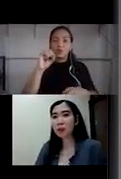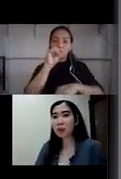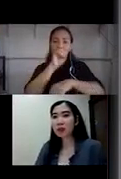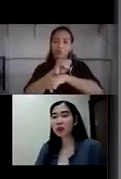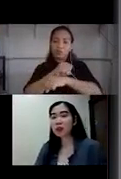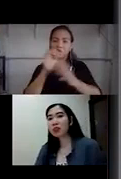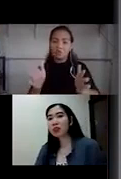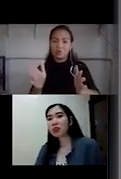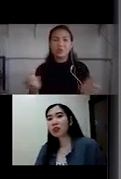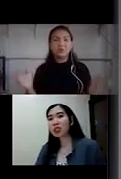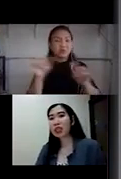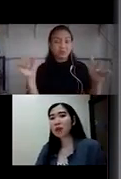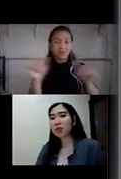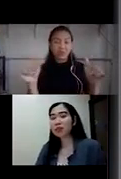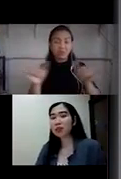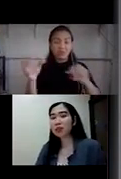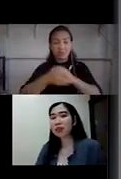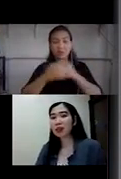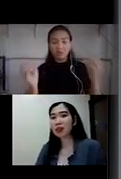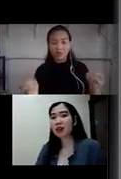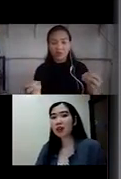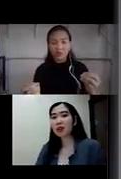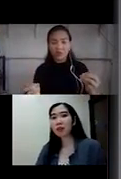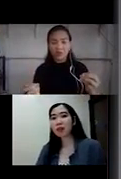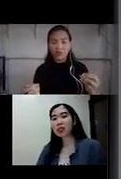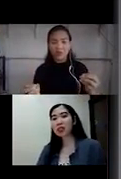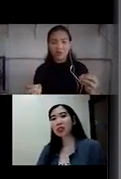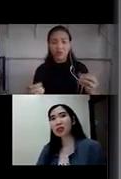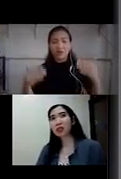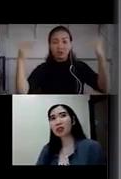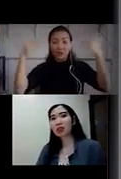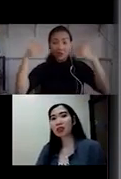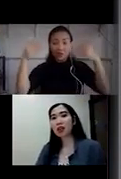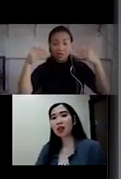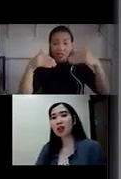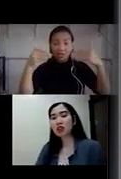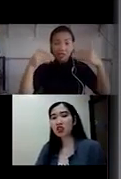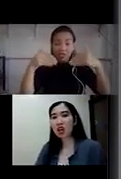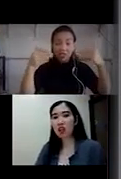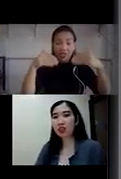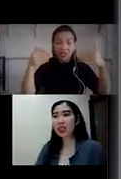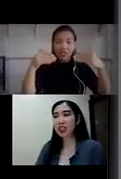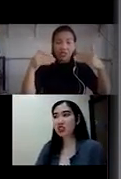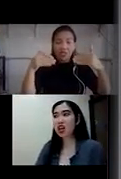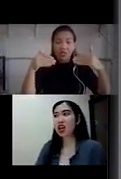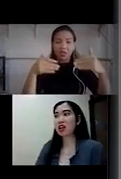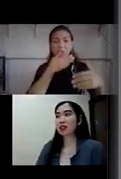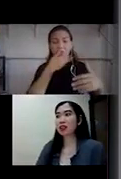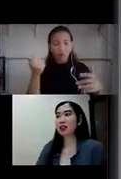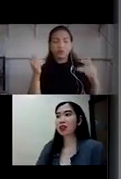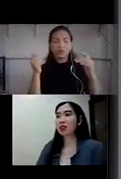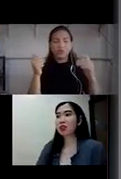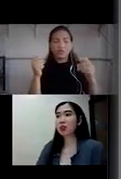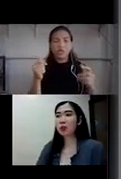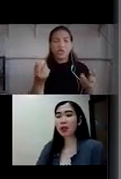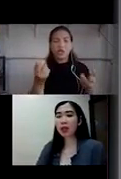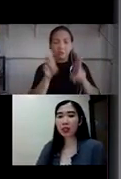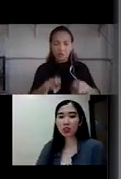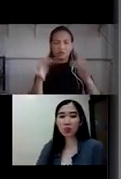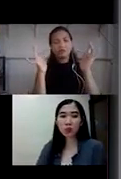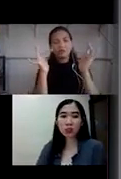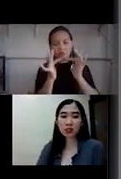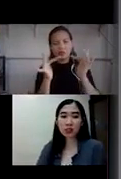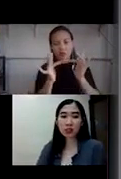pero yung meeting namin, mas na siya, online na siya. Yan. So,